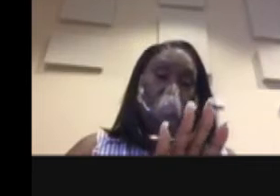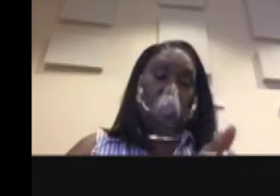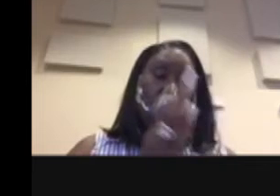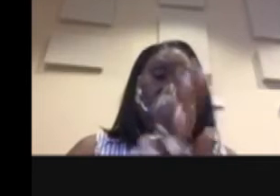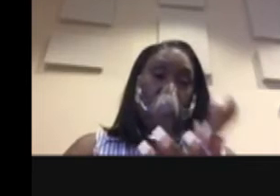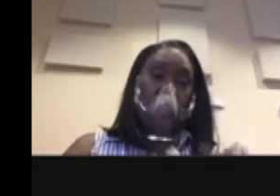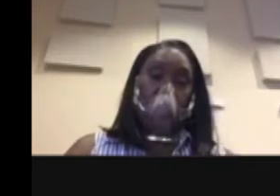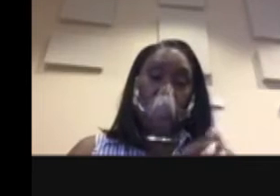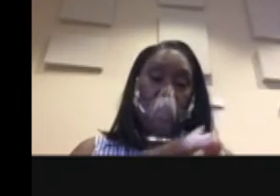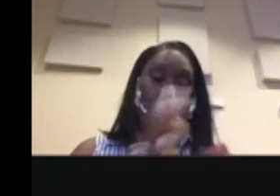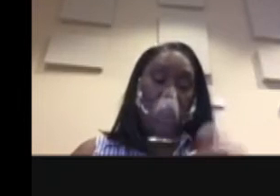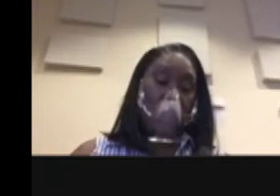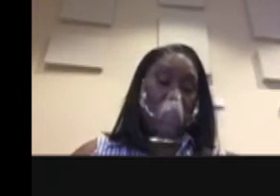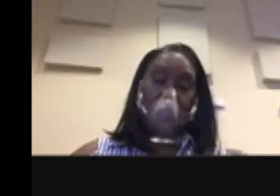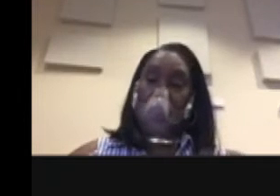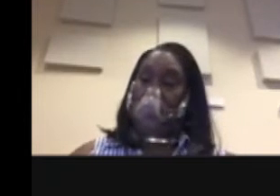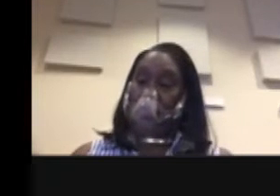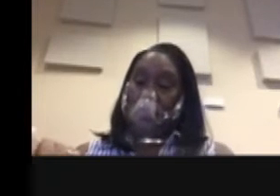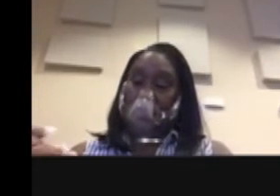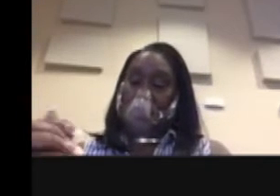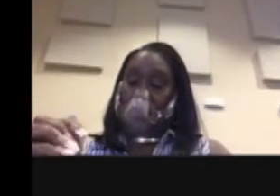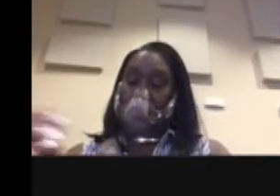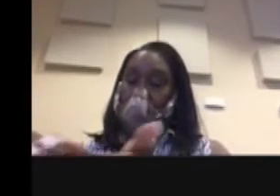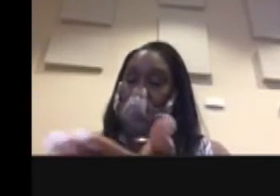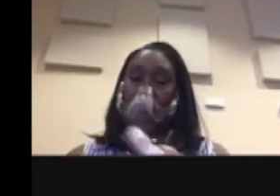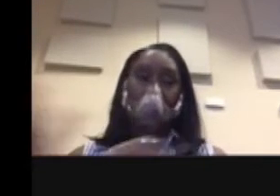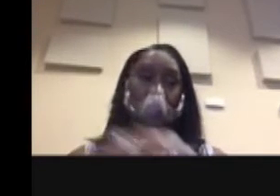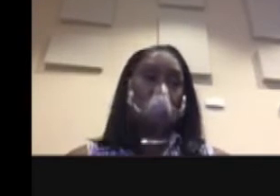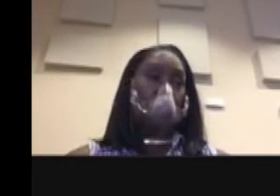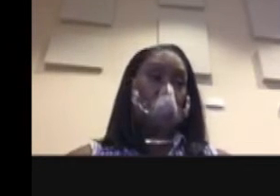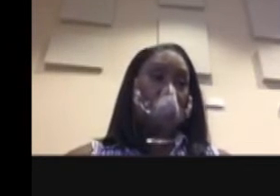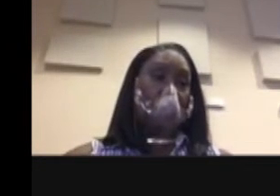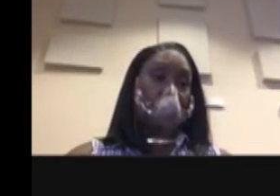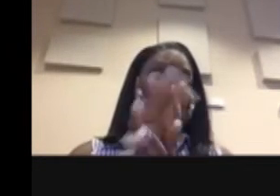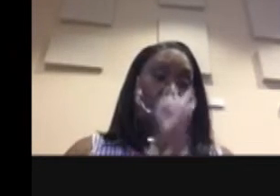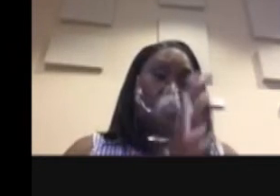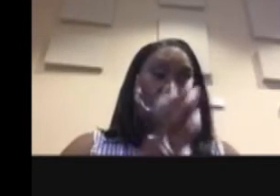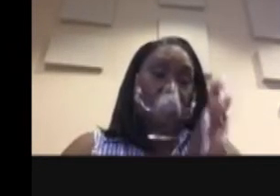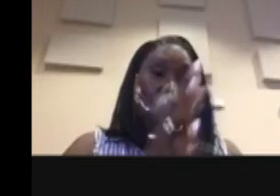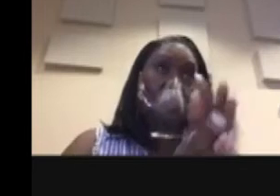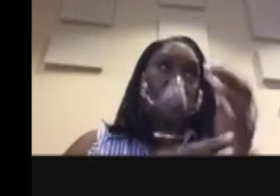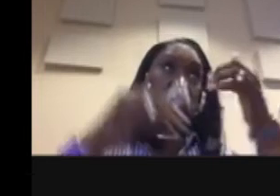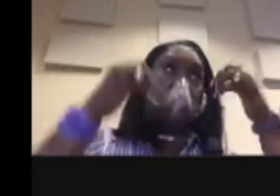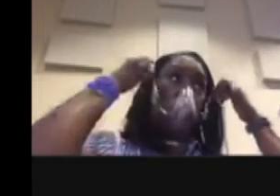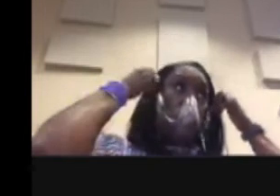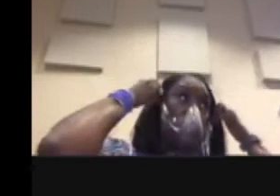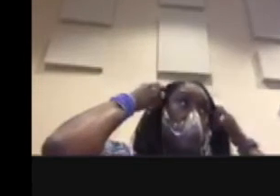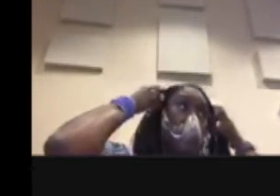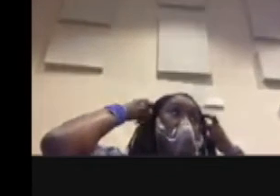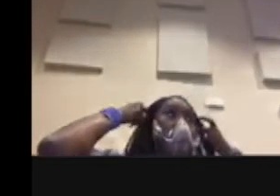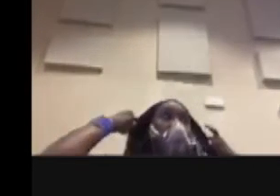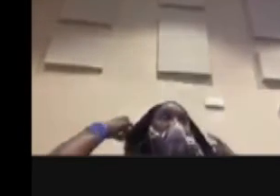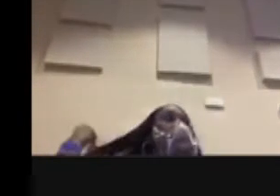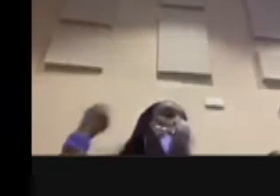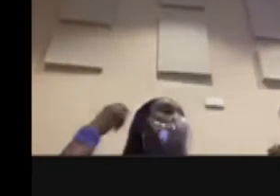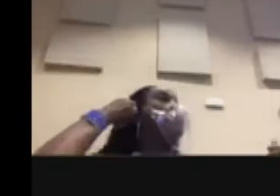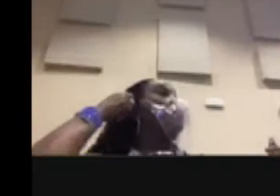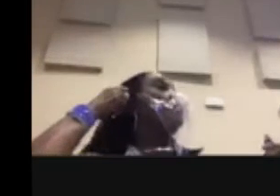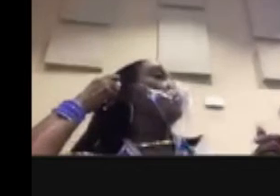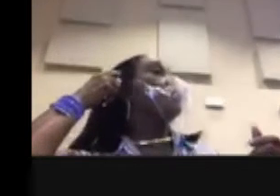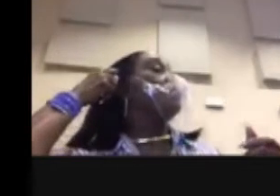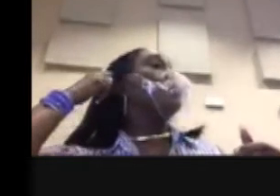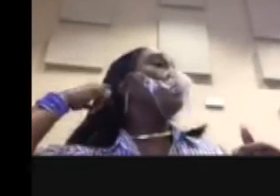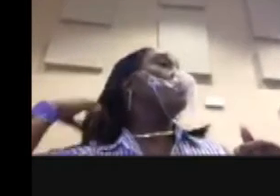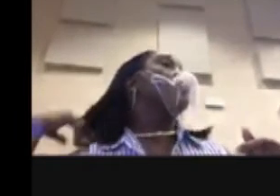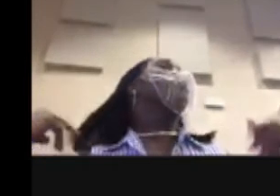but we will have a press statement out at a time certain tomorrow. But we wanted to share during our City Board of Directors meeting, knowing there are viewers online